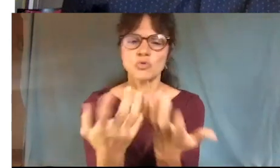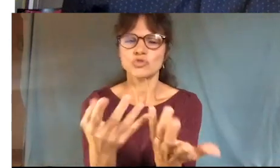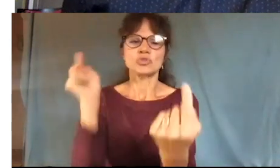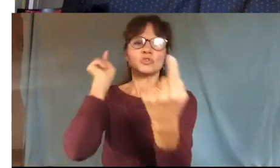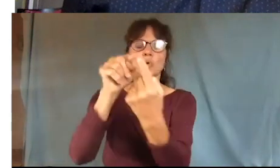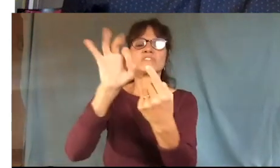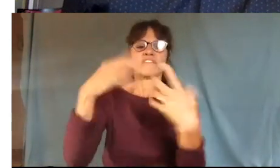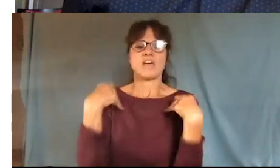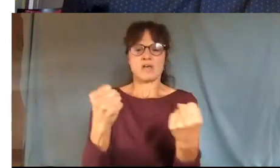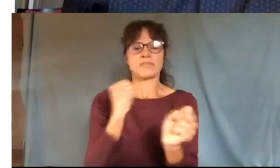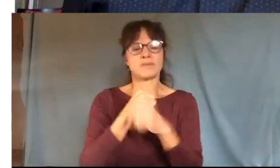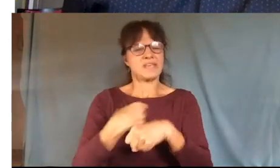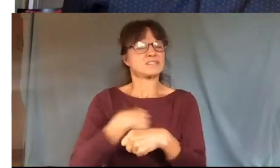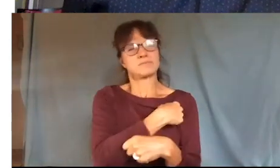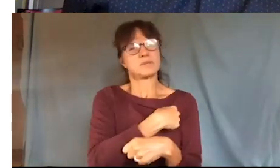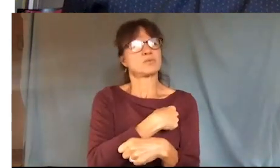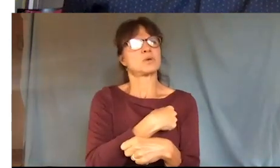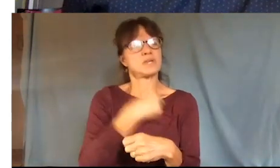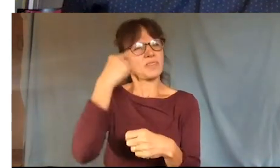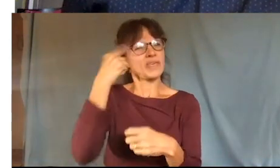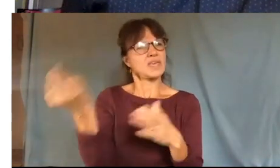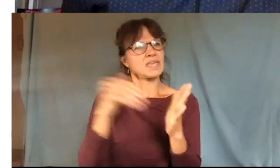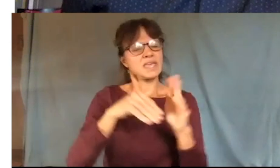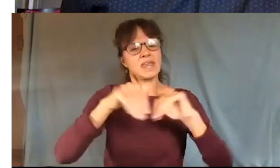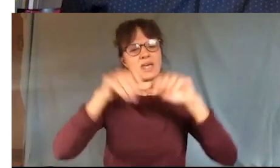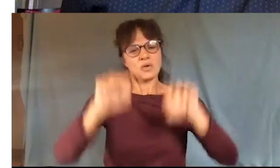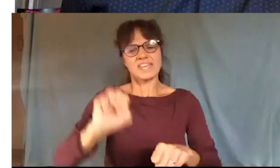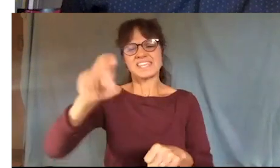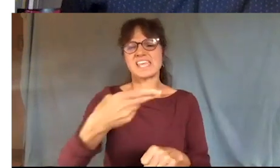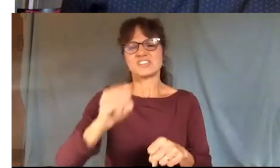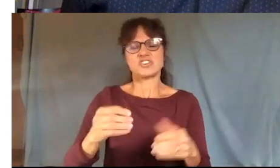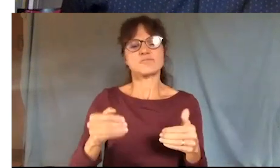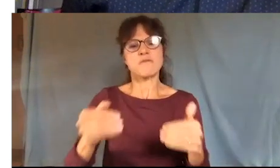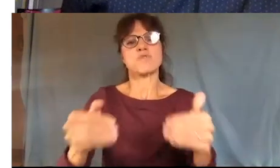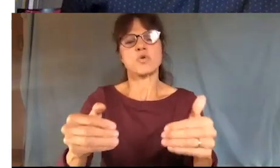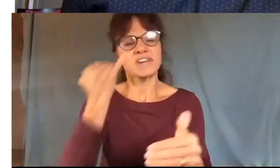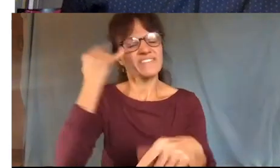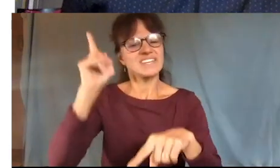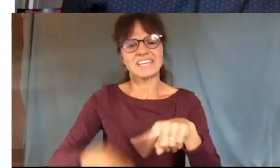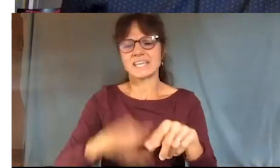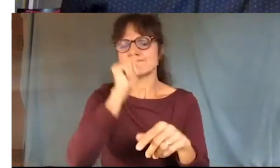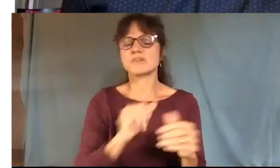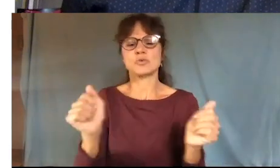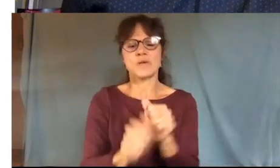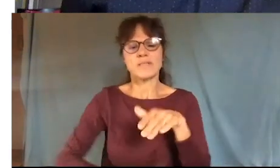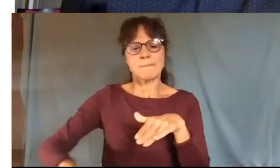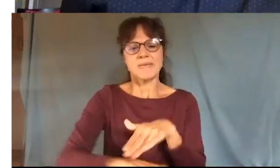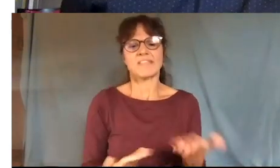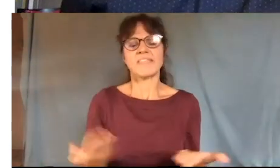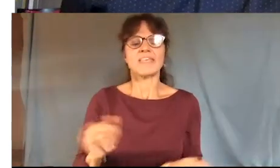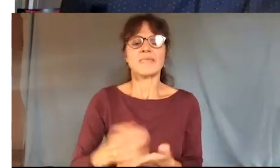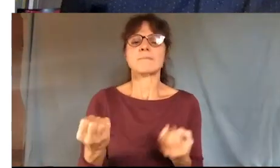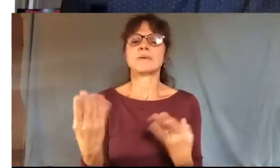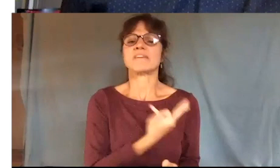it makes me wonder again, how can we have EHE move forward if it cannot deal with the basic things that many of us